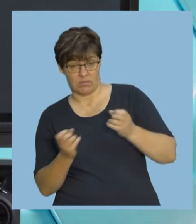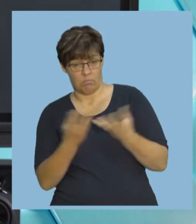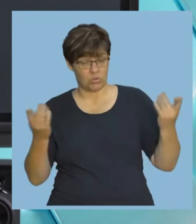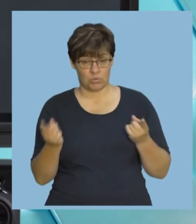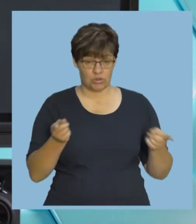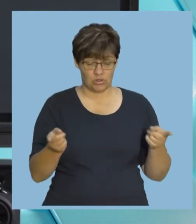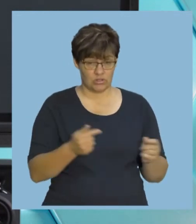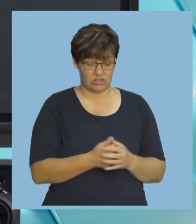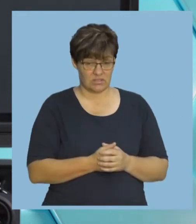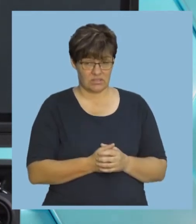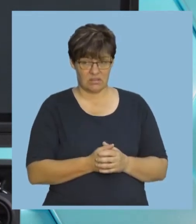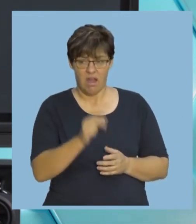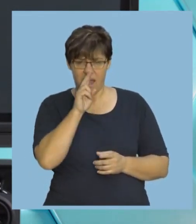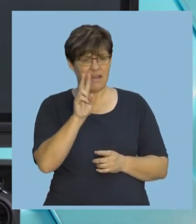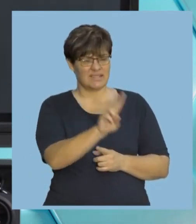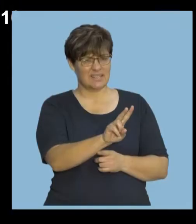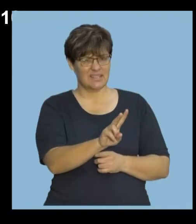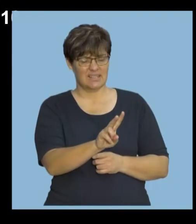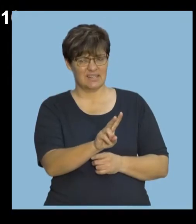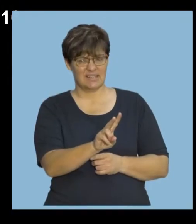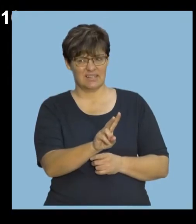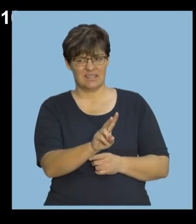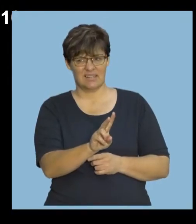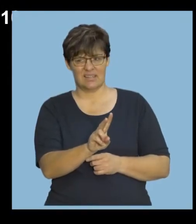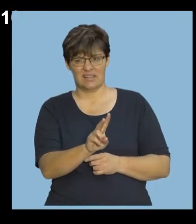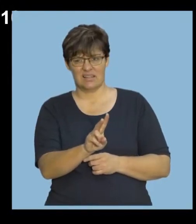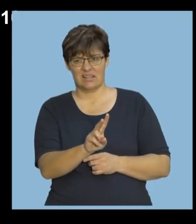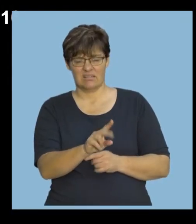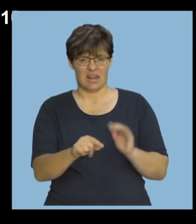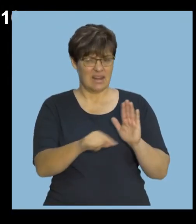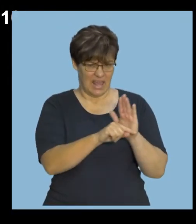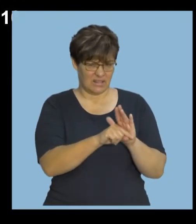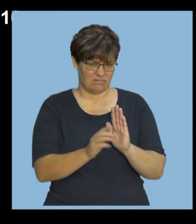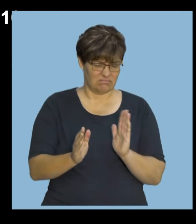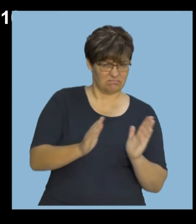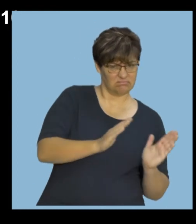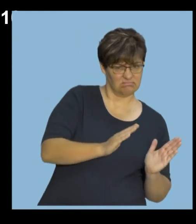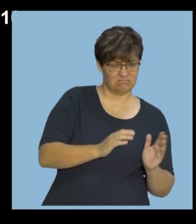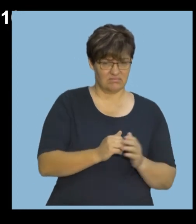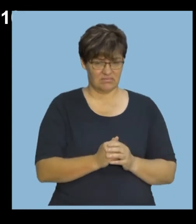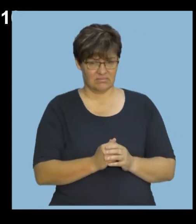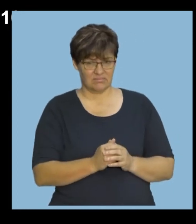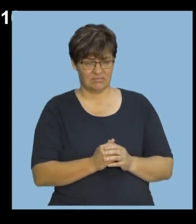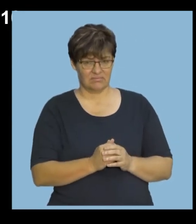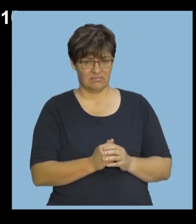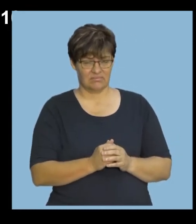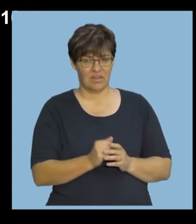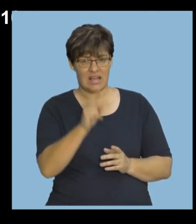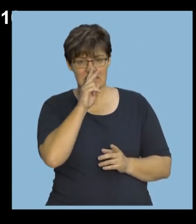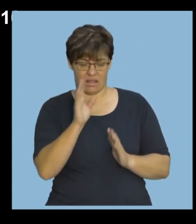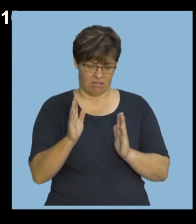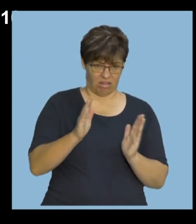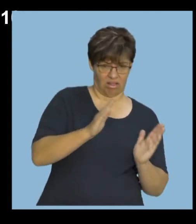right? You can see it's to the left. So it's negative skewed. Does that make sense? So we can